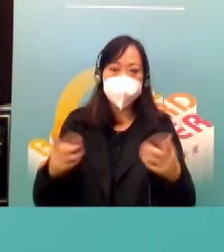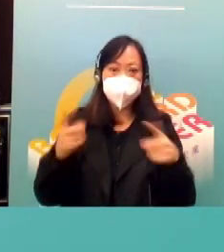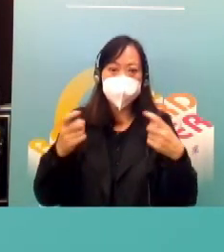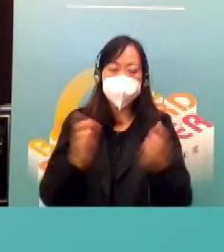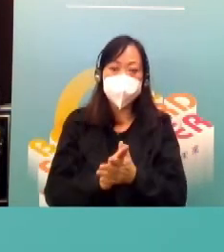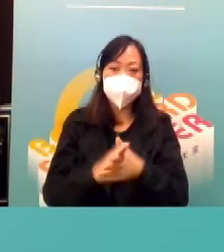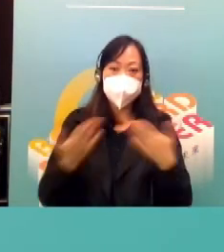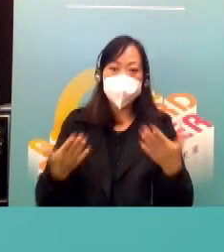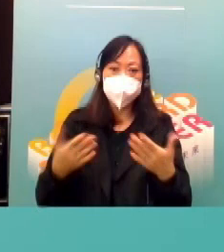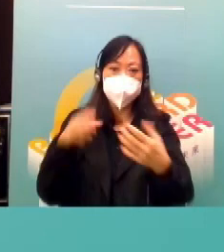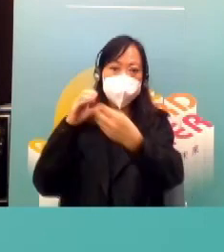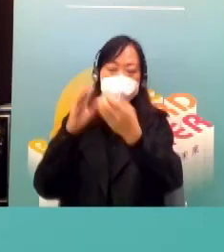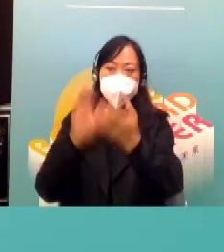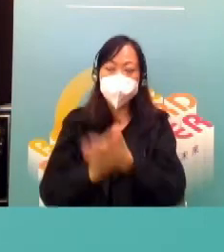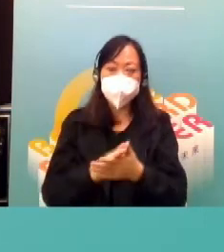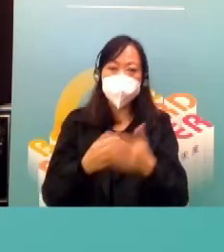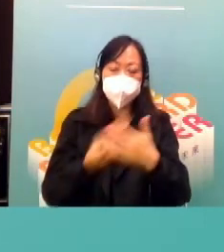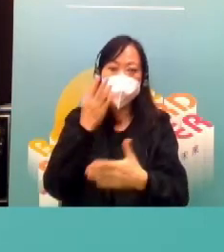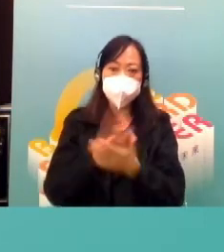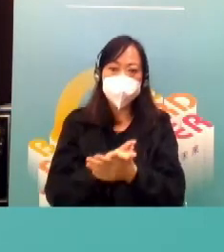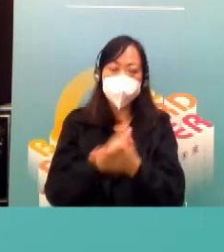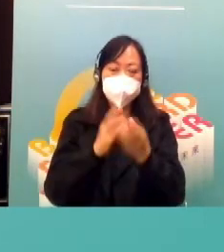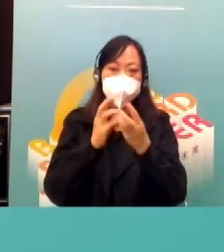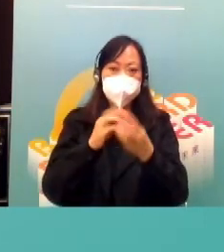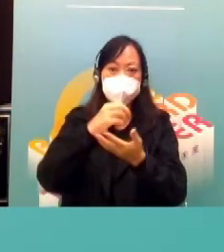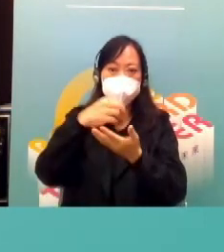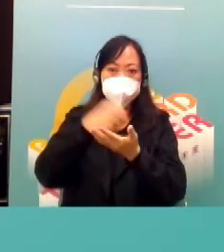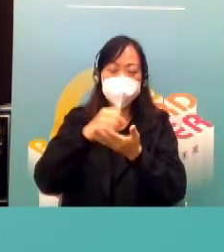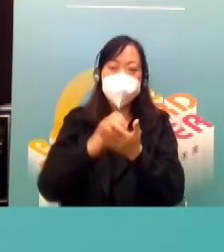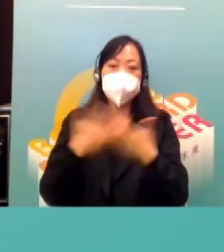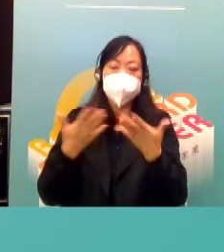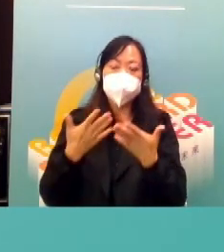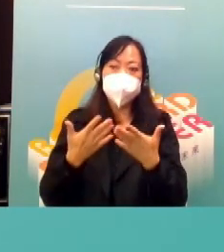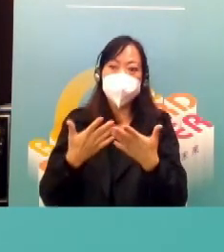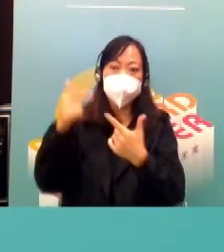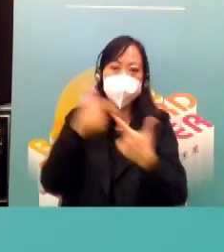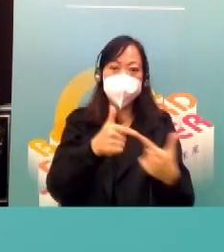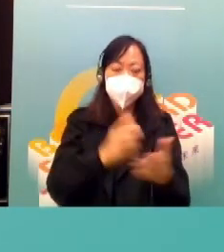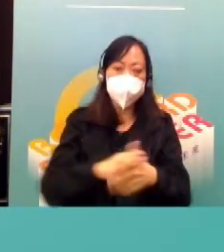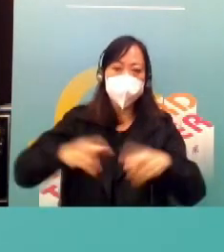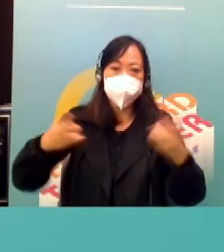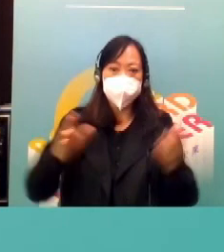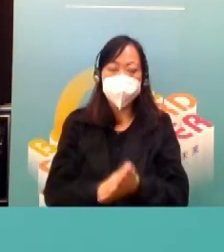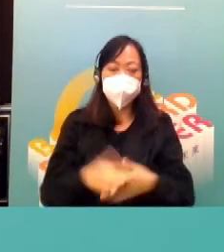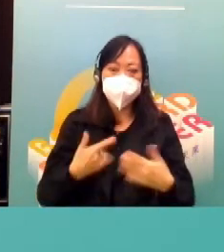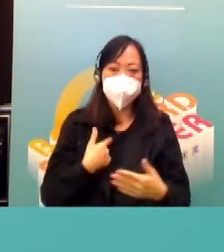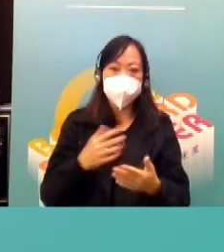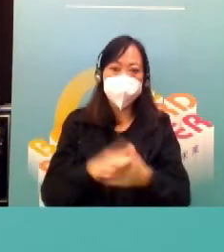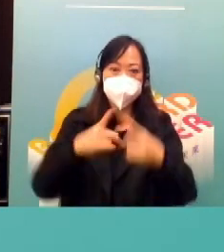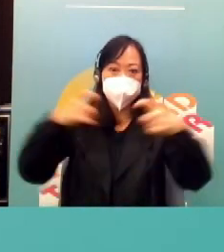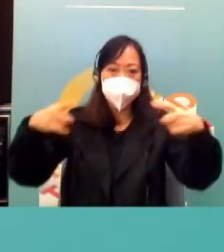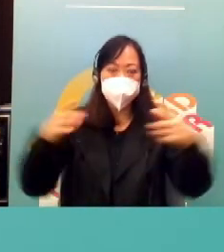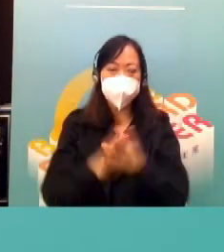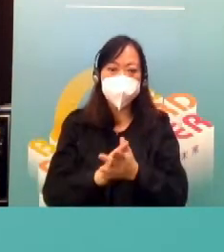Ho. I'm a professor at City University of Hong Kong. You may find